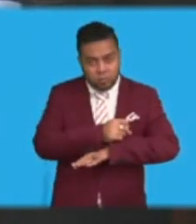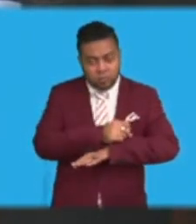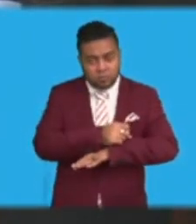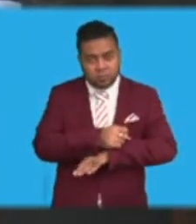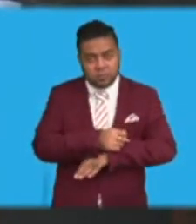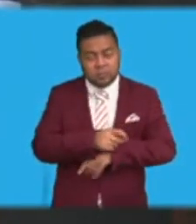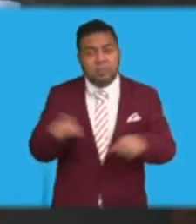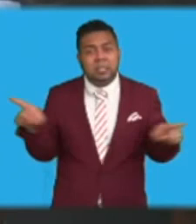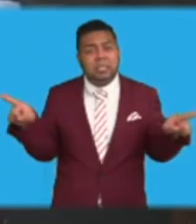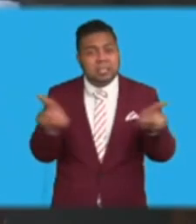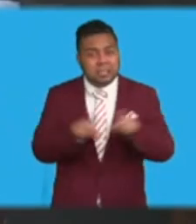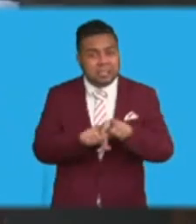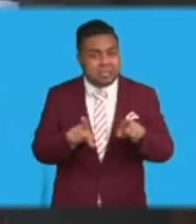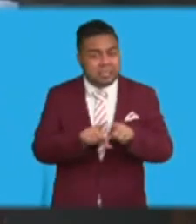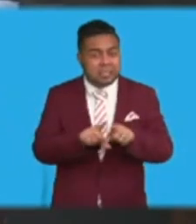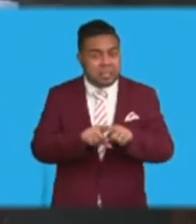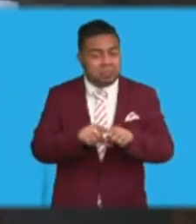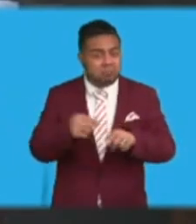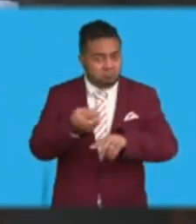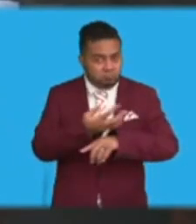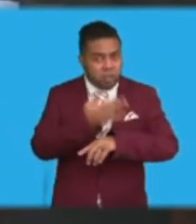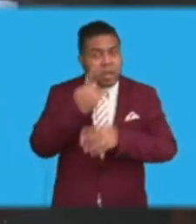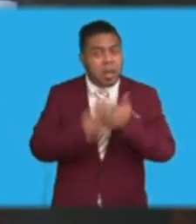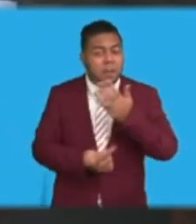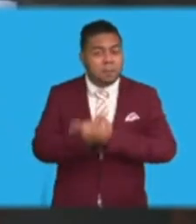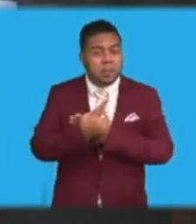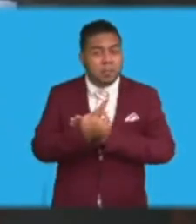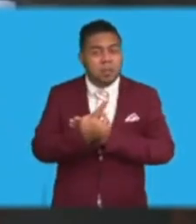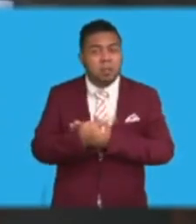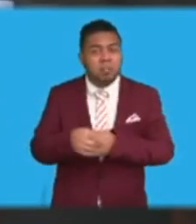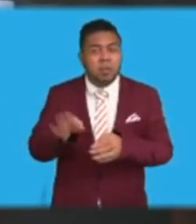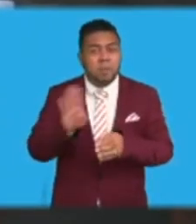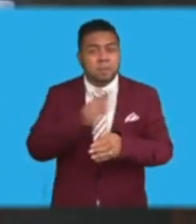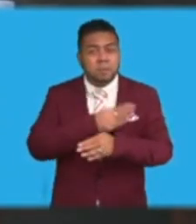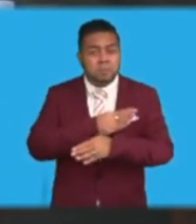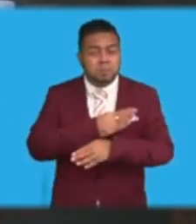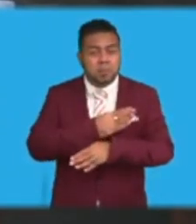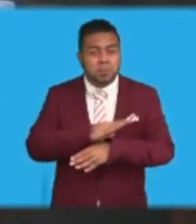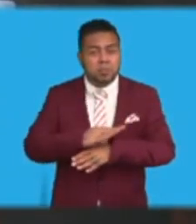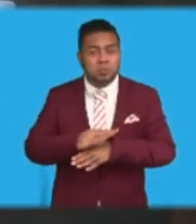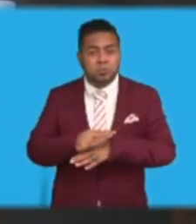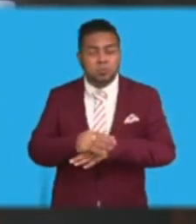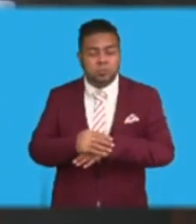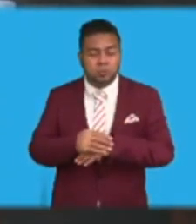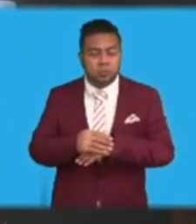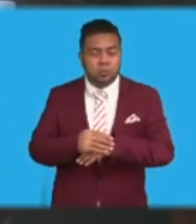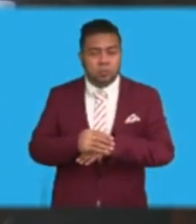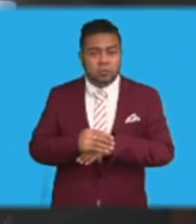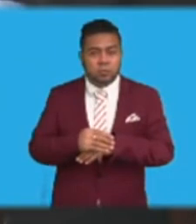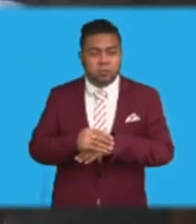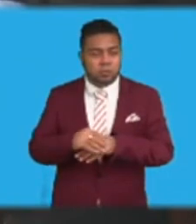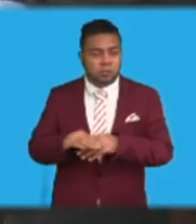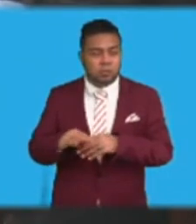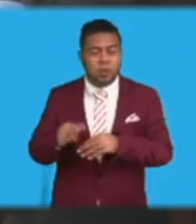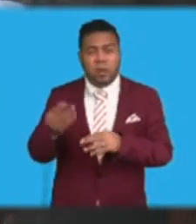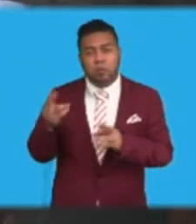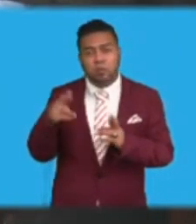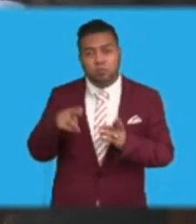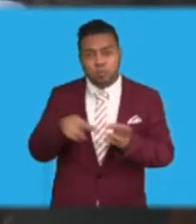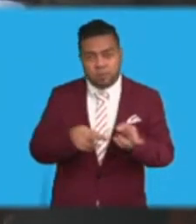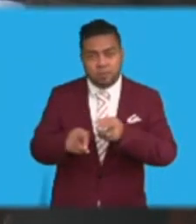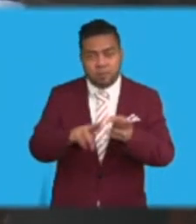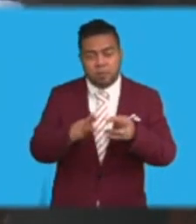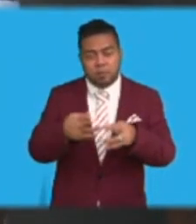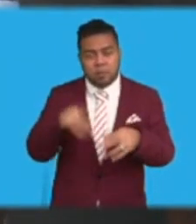A similar effect can occur near junction of creeks with rivers, where backward effects from river flooding can extend a